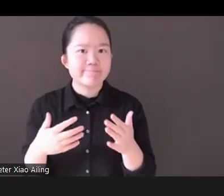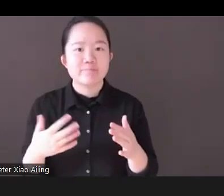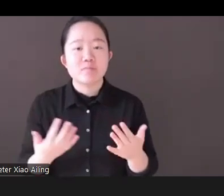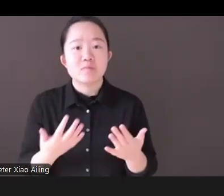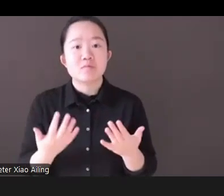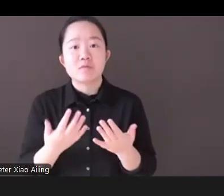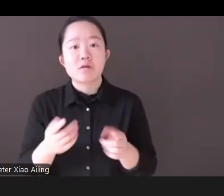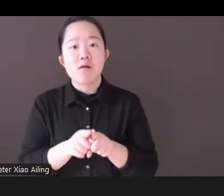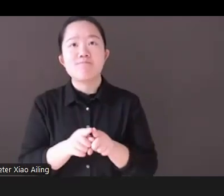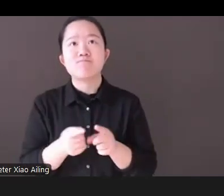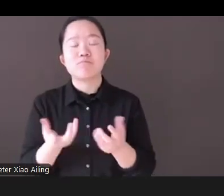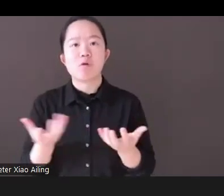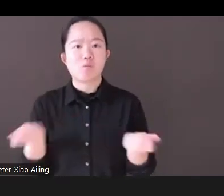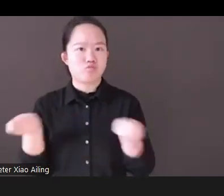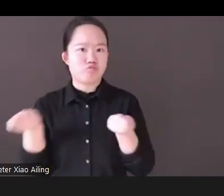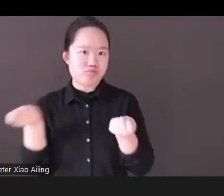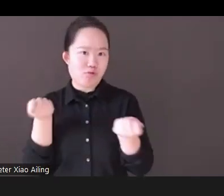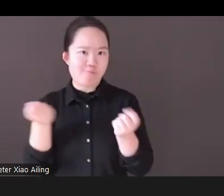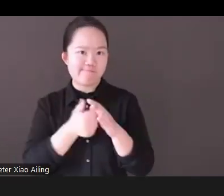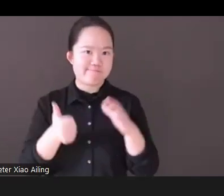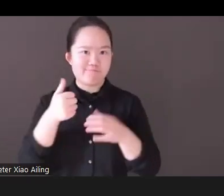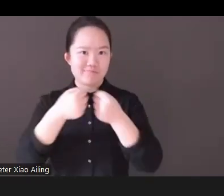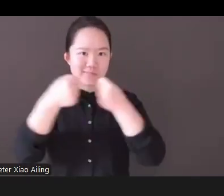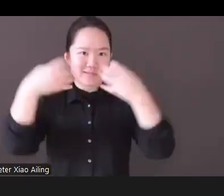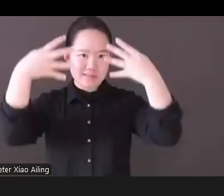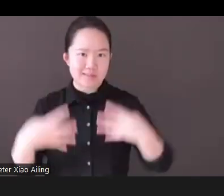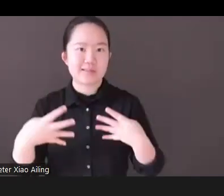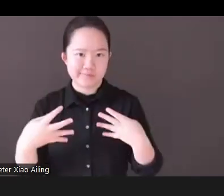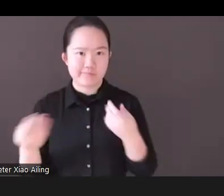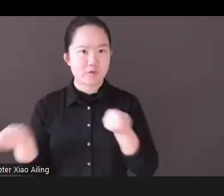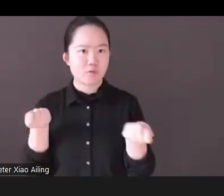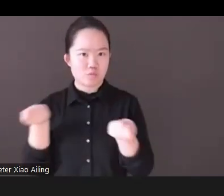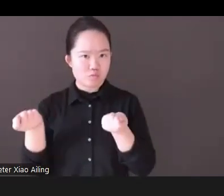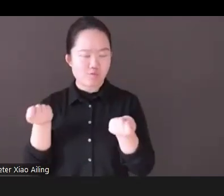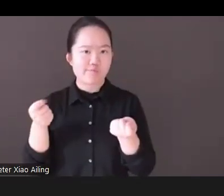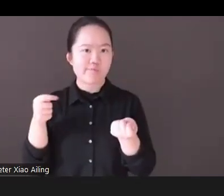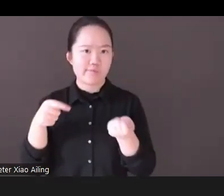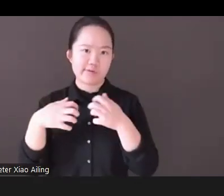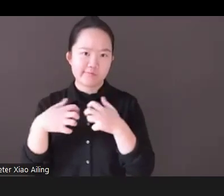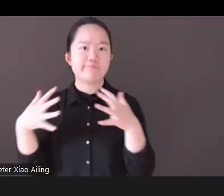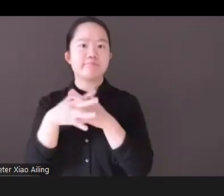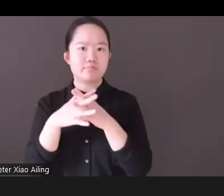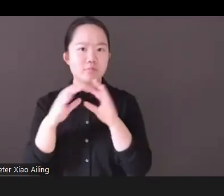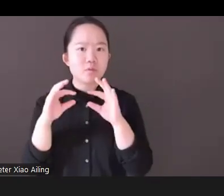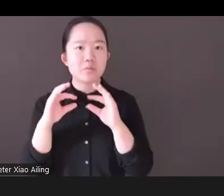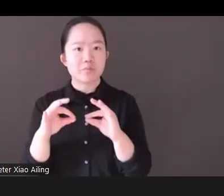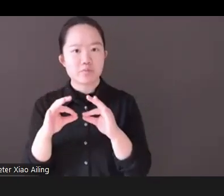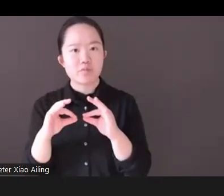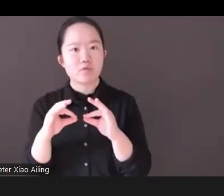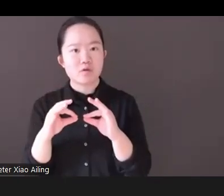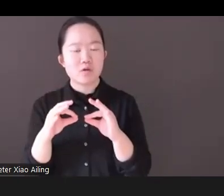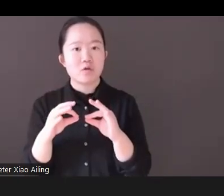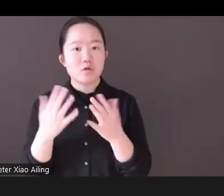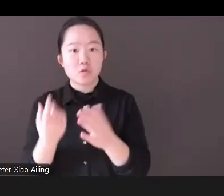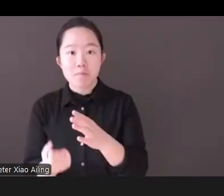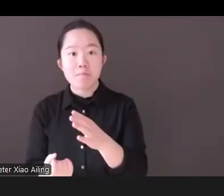But in that case, we must have very strict technical specification for